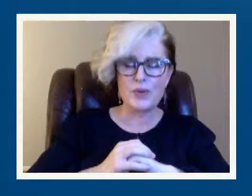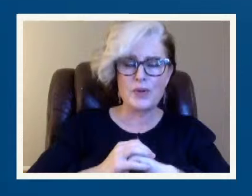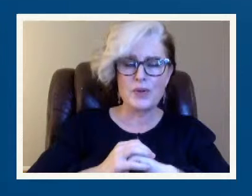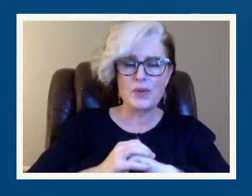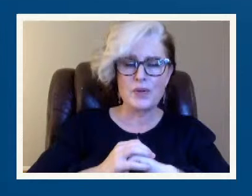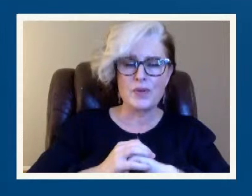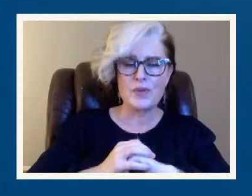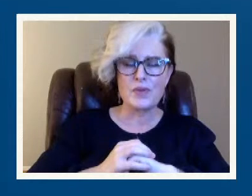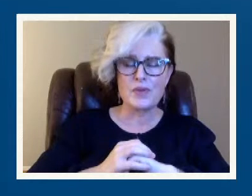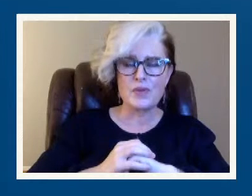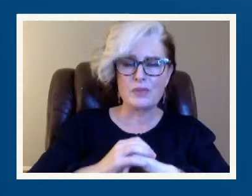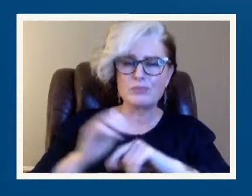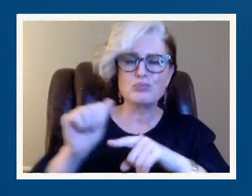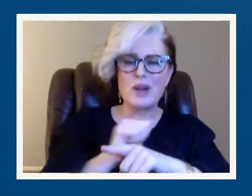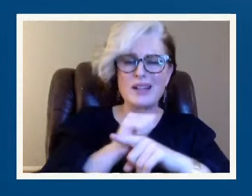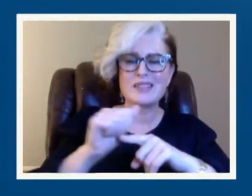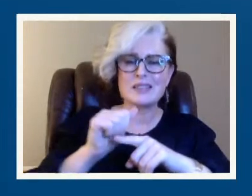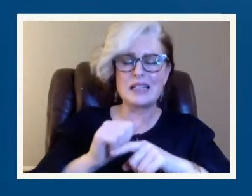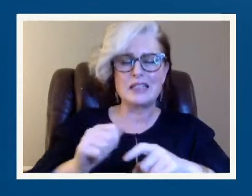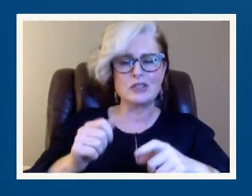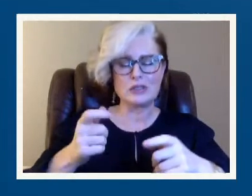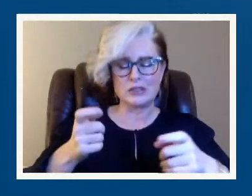true exercise in moderation.